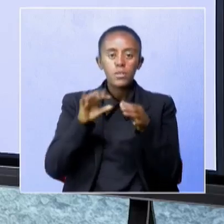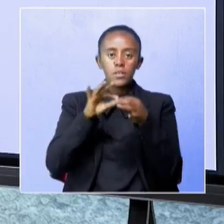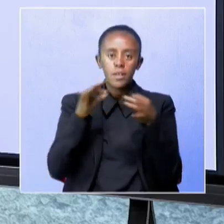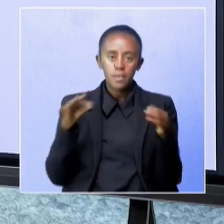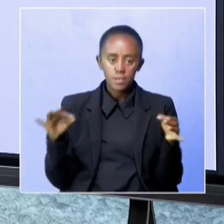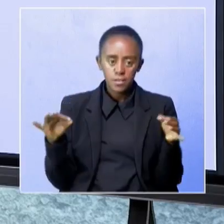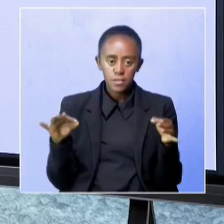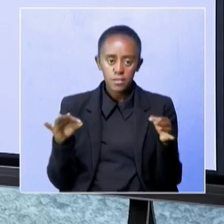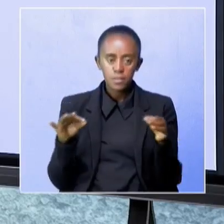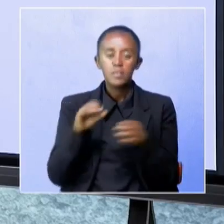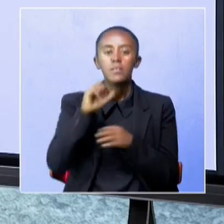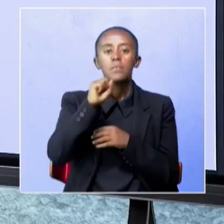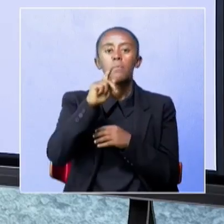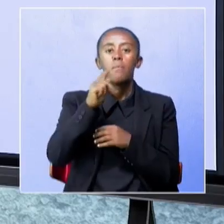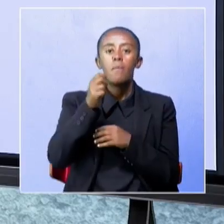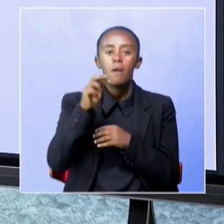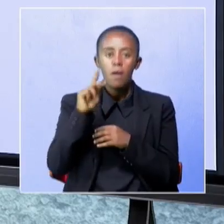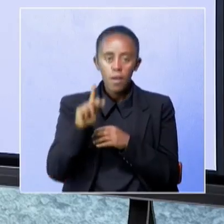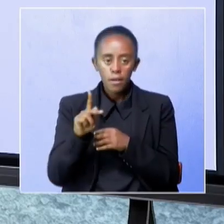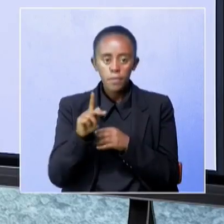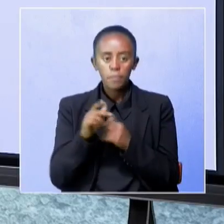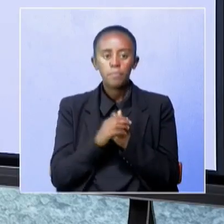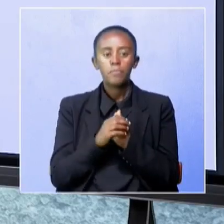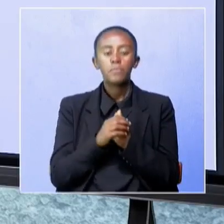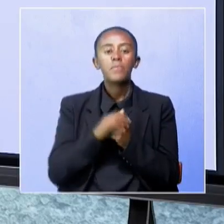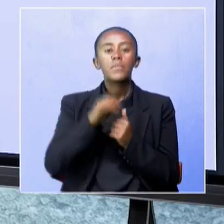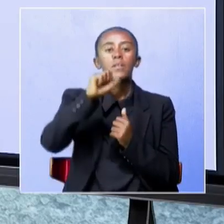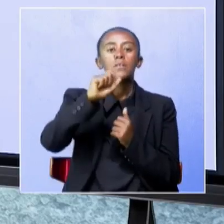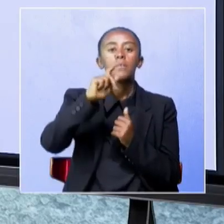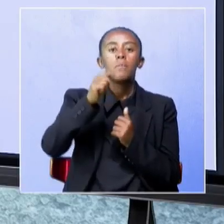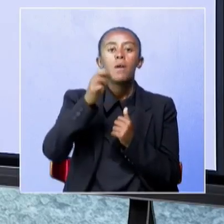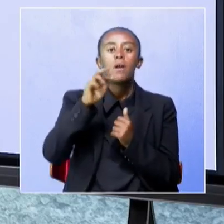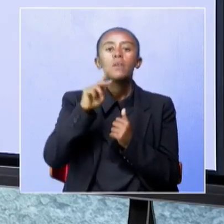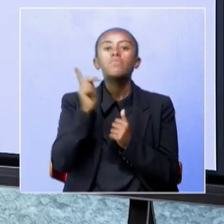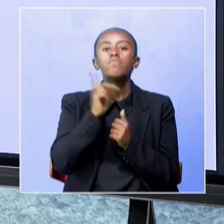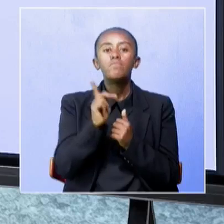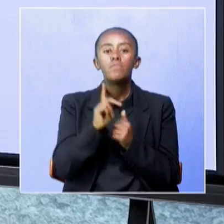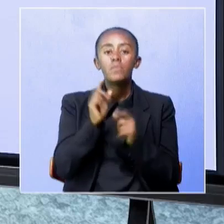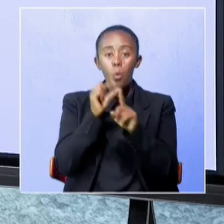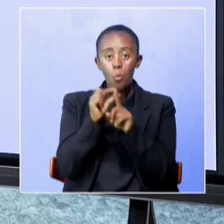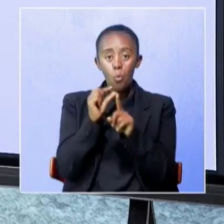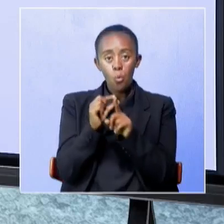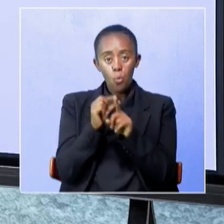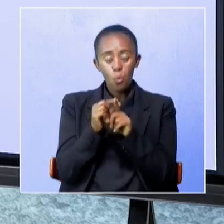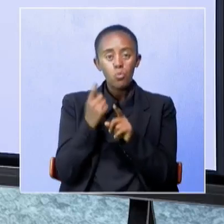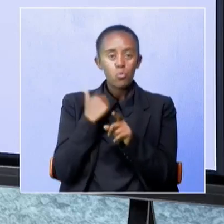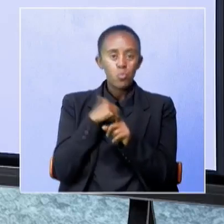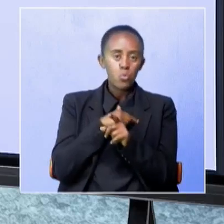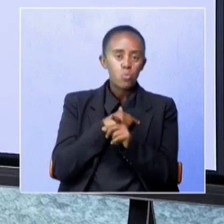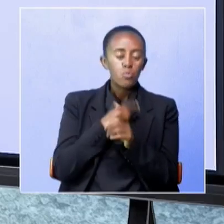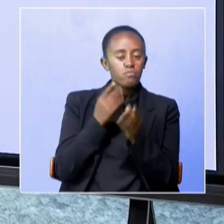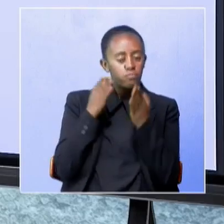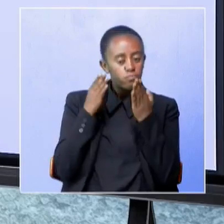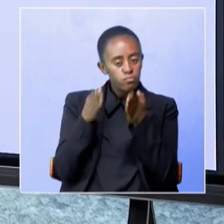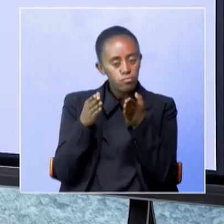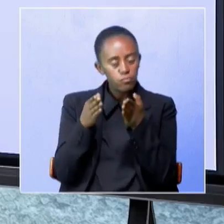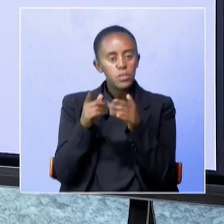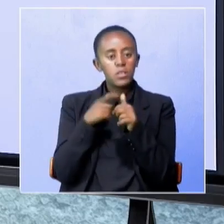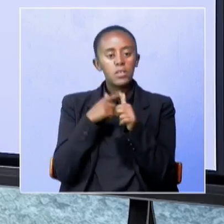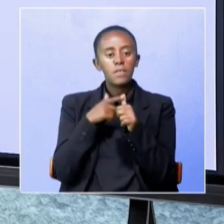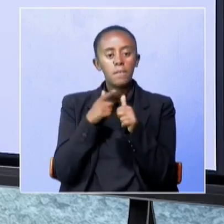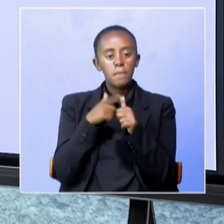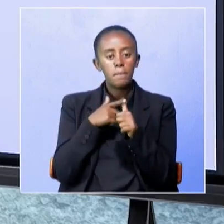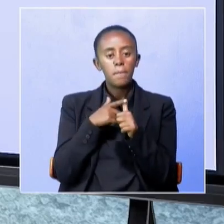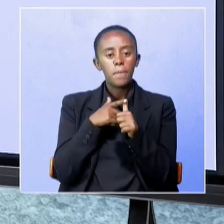sentences. Spark. Okay, spark. That is the word that we are going to focus. That is the first word that we're